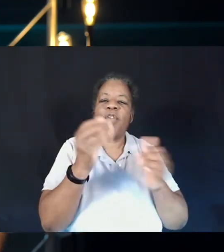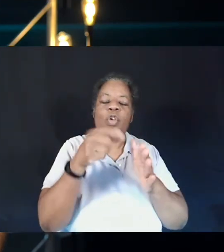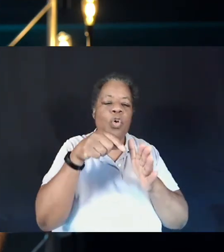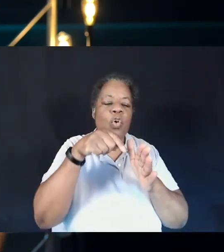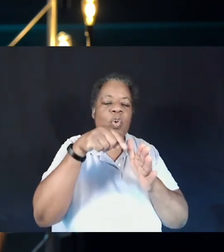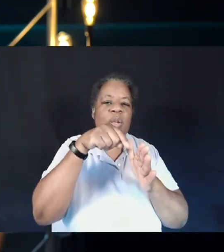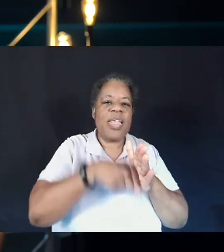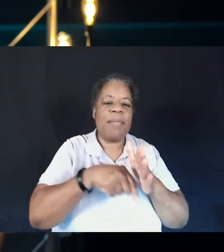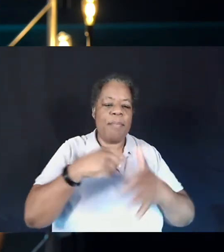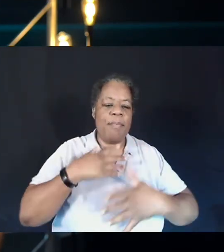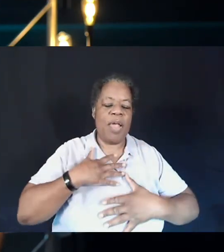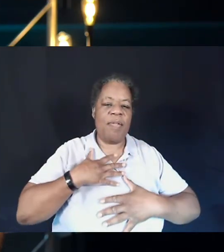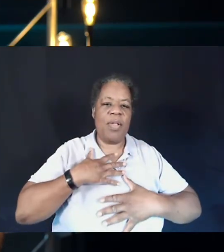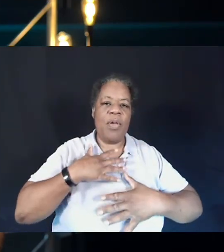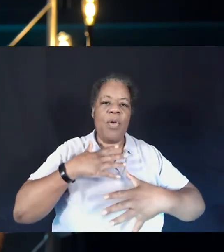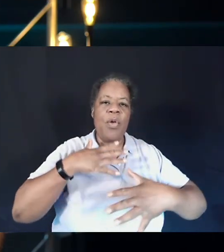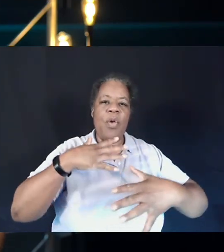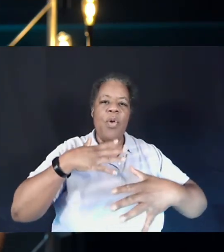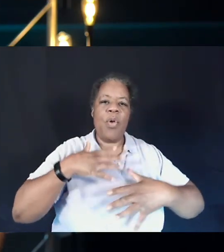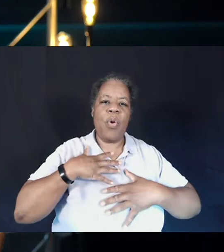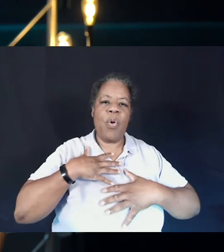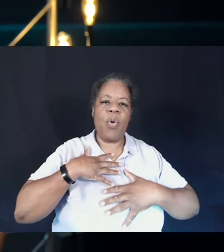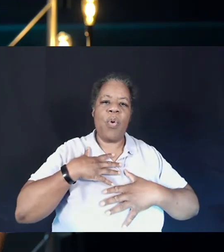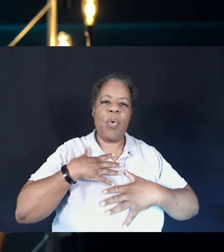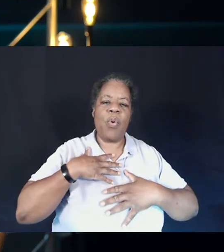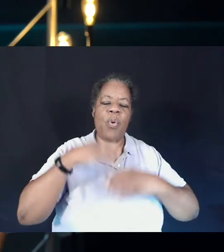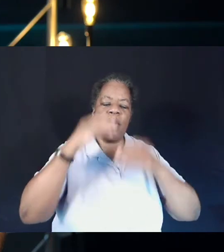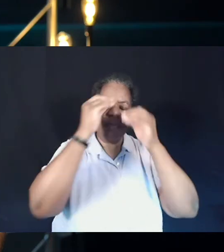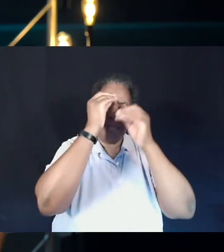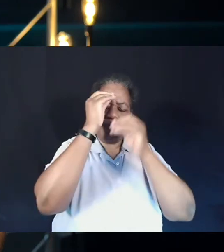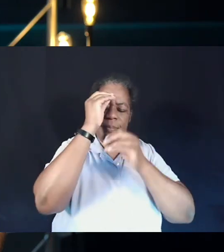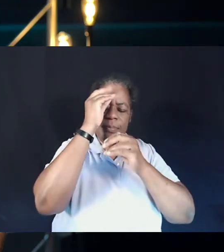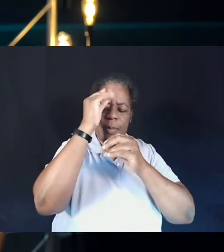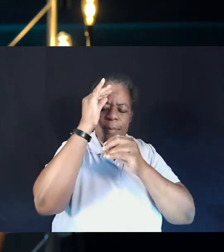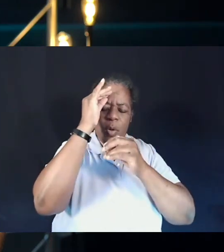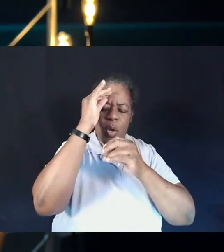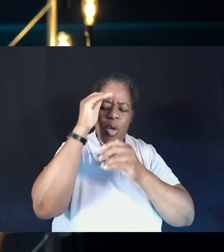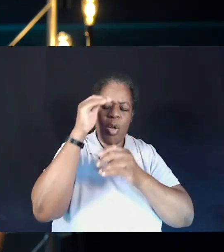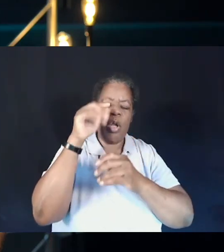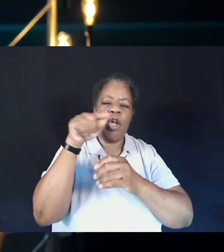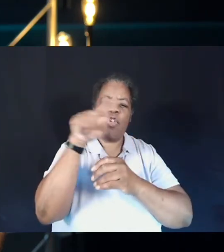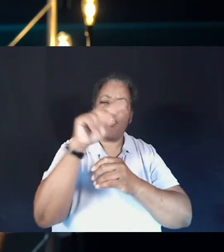breaths, reminding yourself that you are in the presence of God.